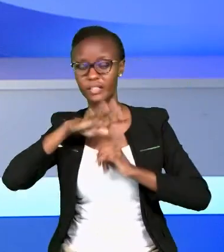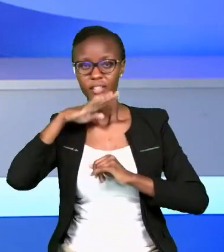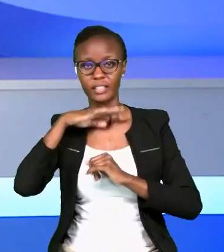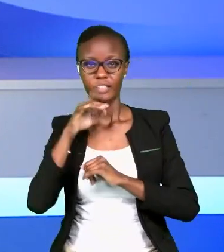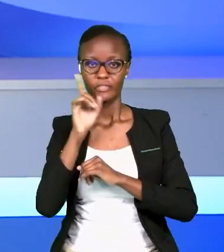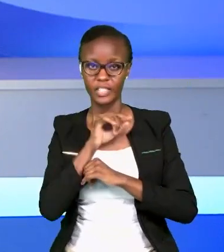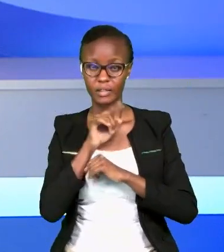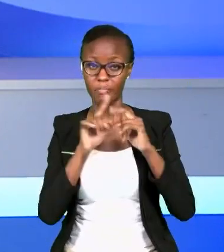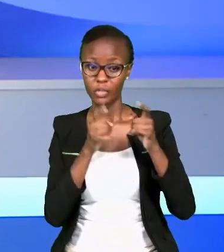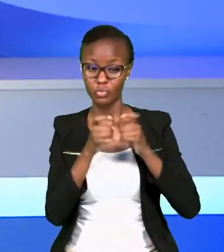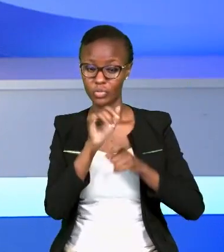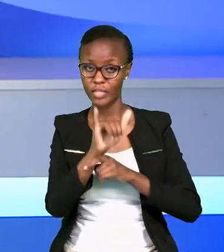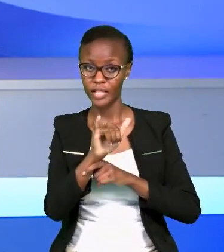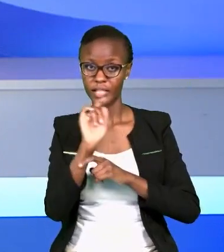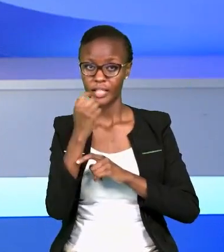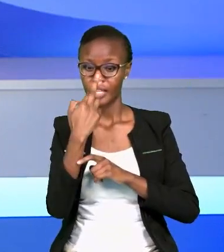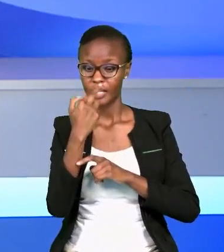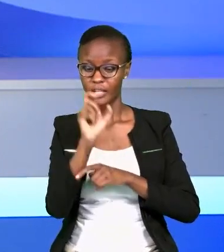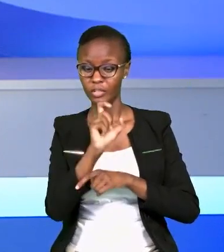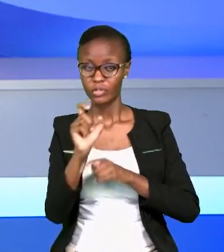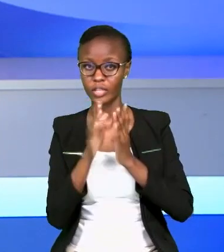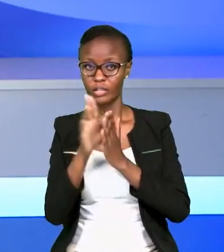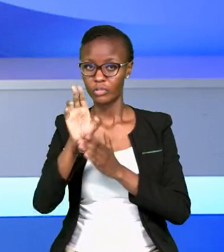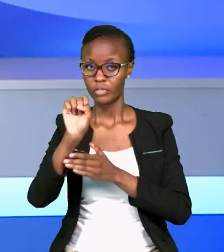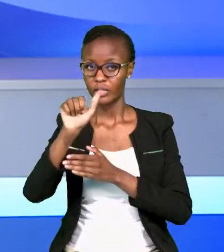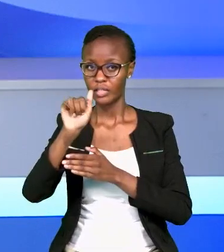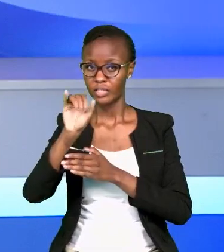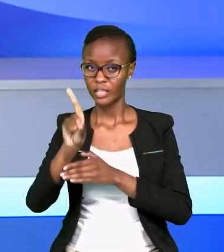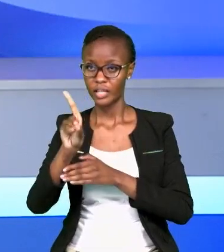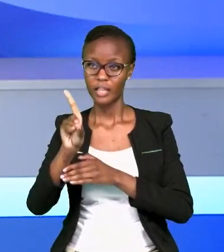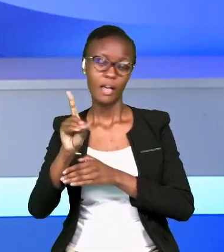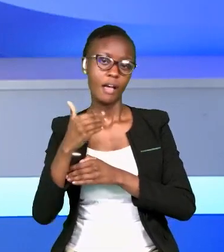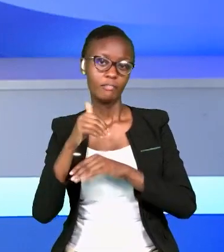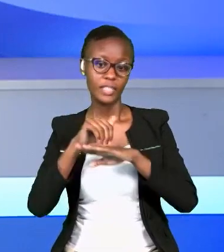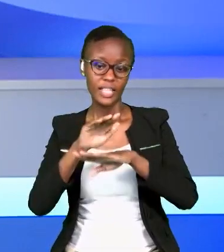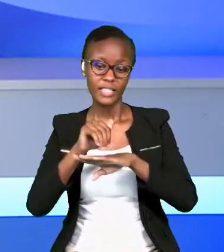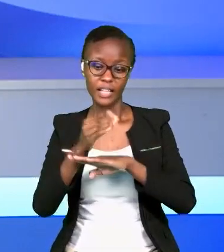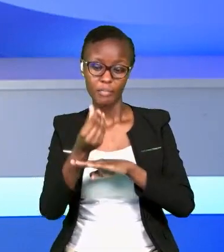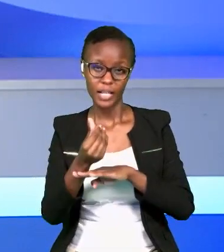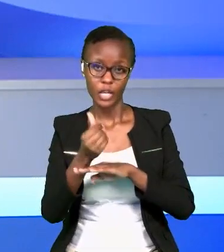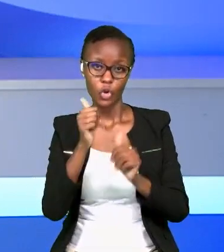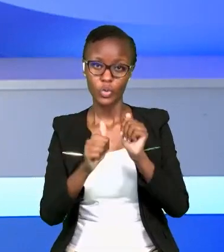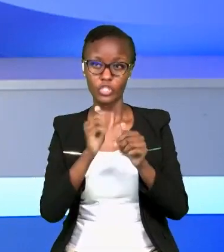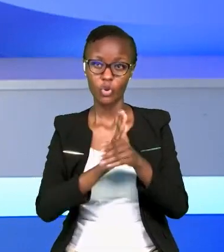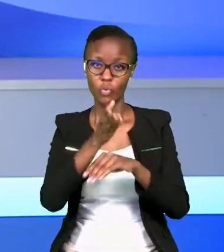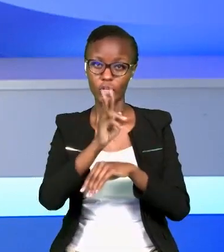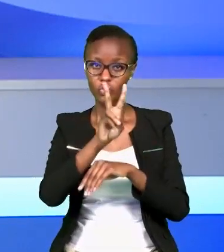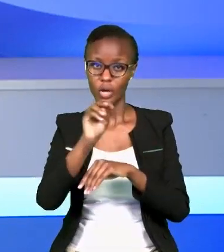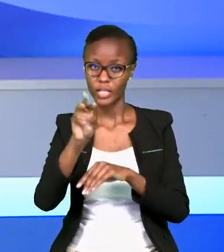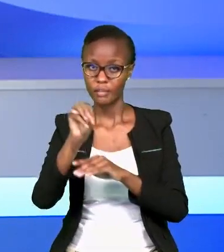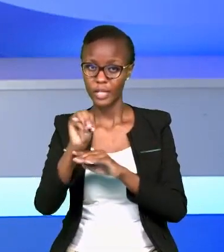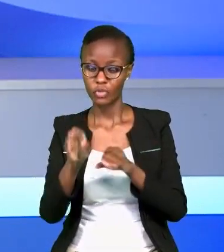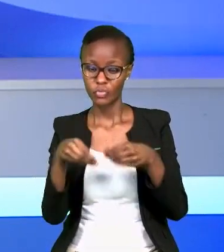the situation, the Kenya Red Cross Society and the USAID have launched a cash transfer project worth 200 million in the counties